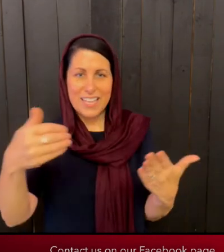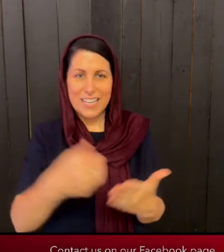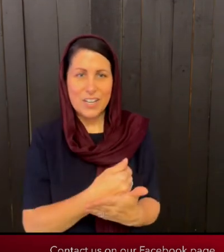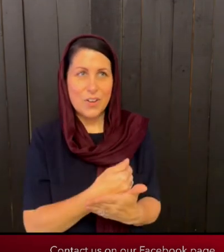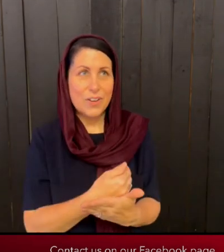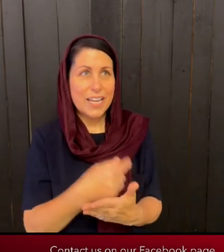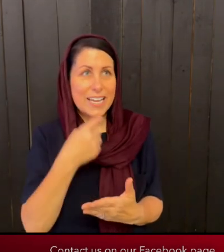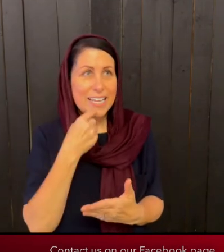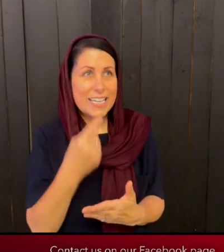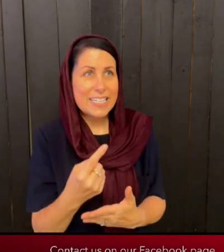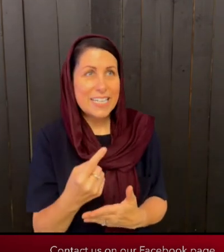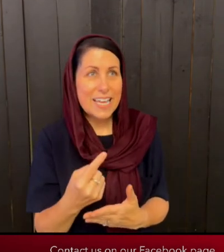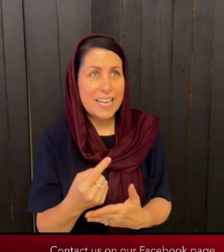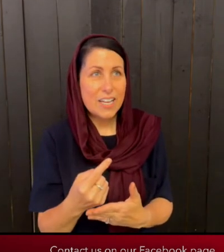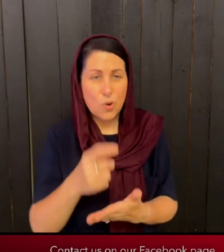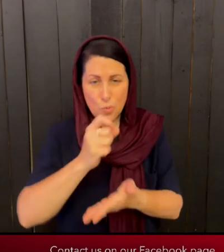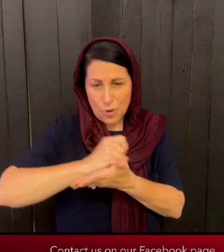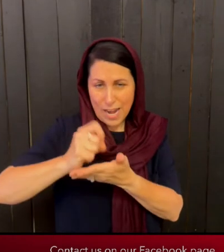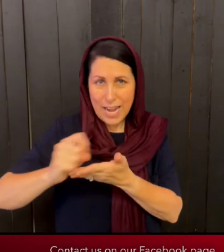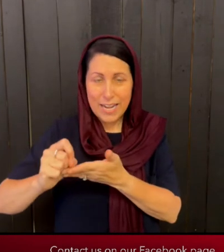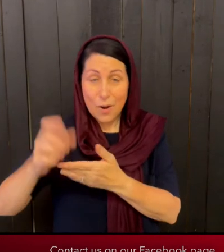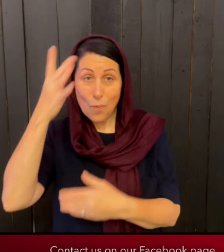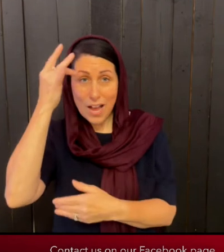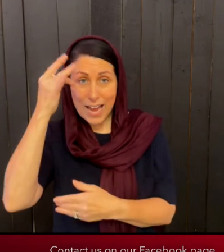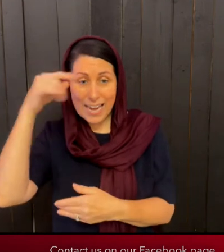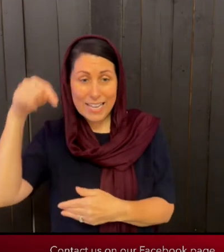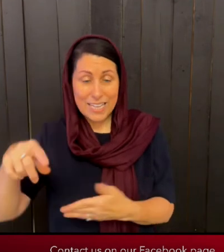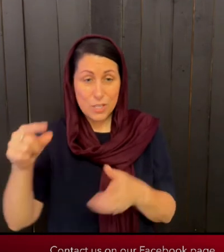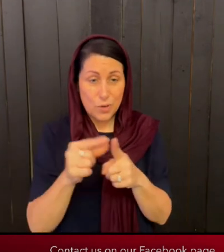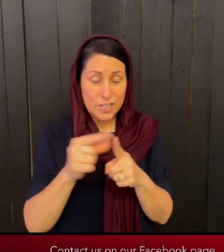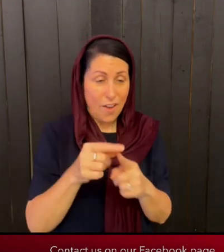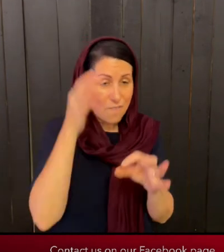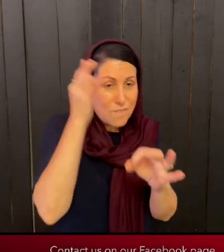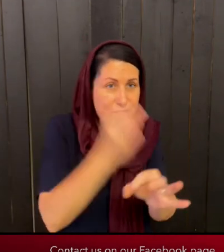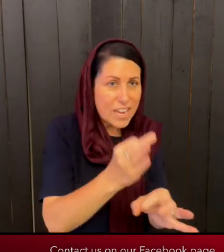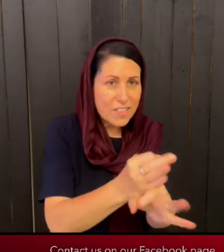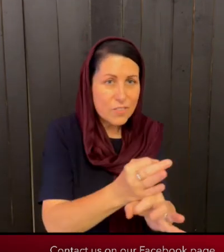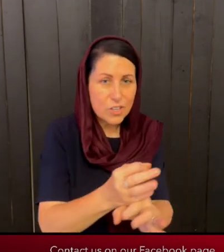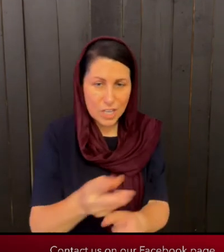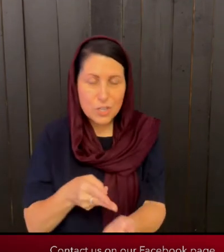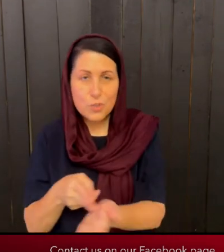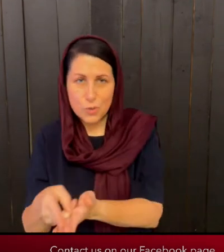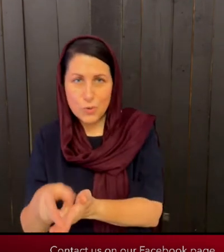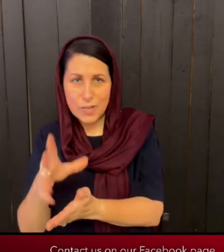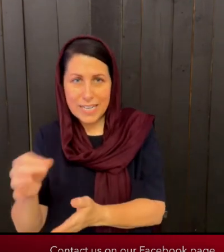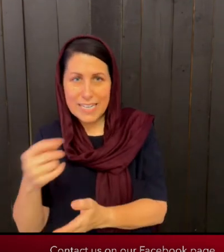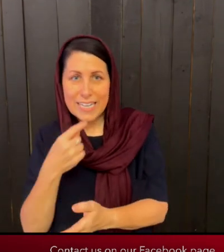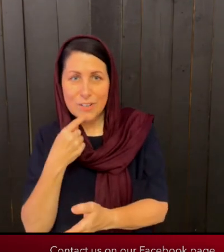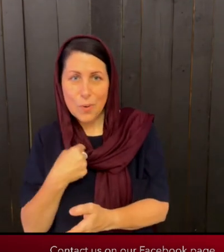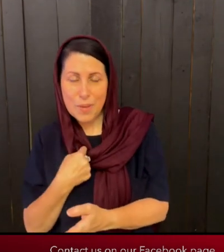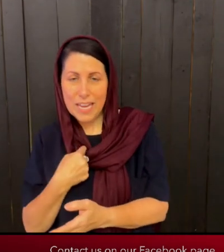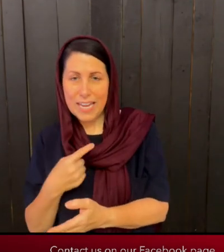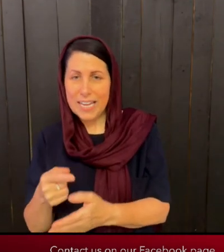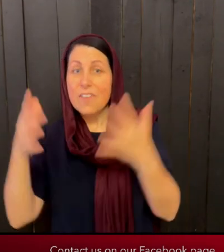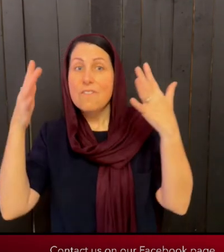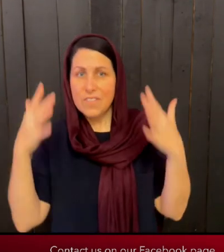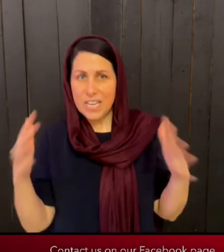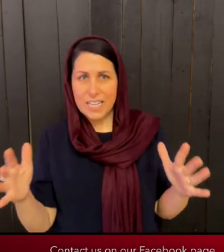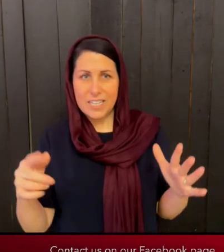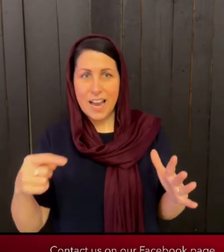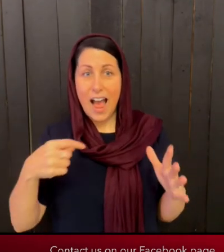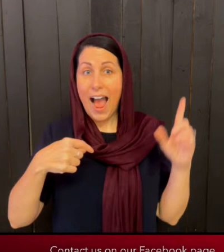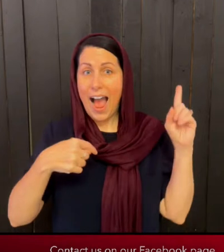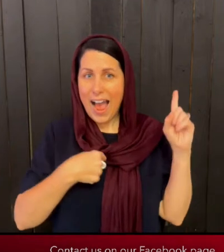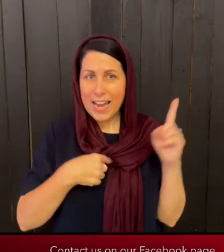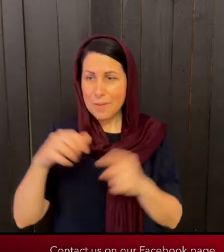are faithful and true." And then he said to me, "It is done. I am the Alpha and the